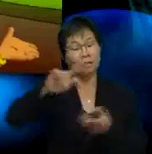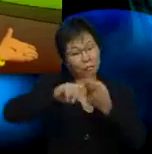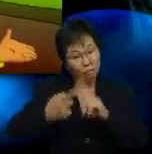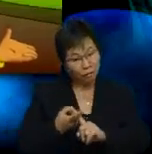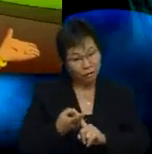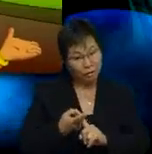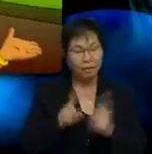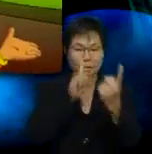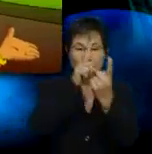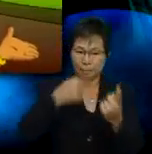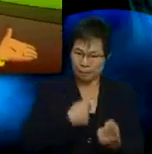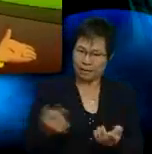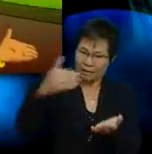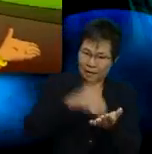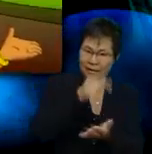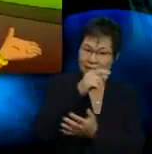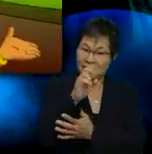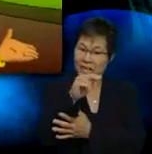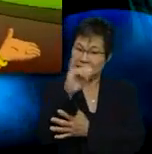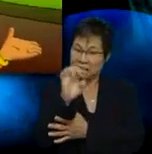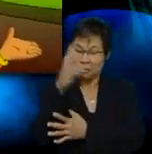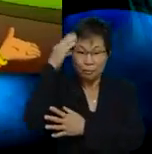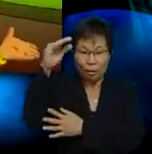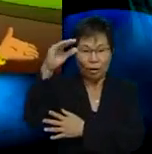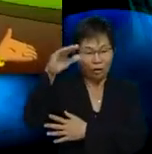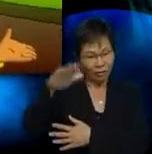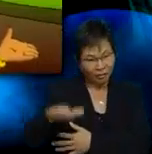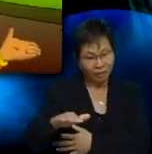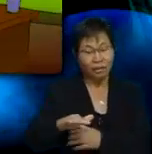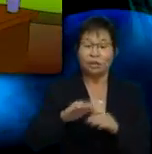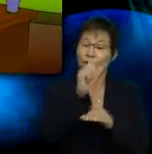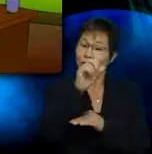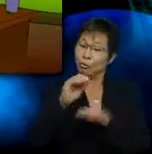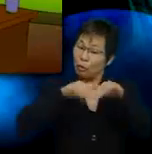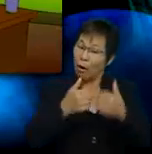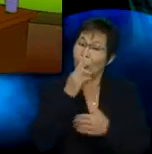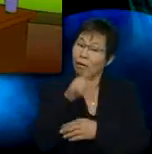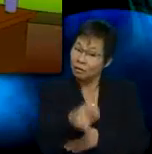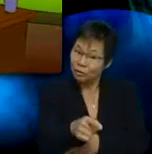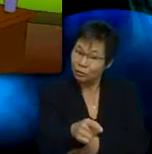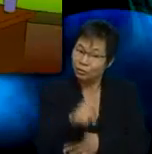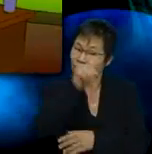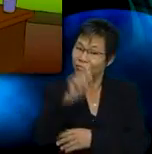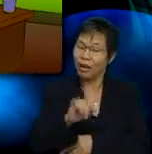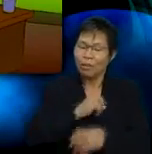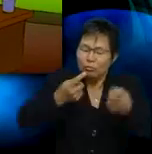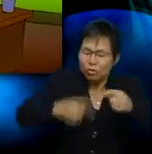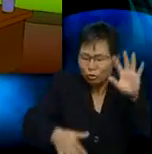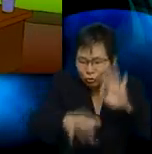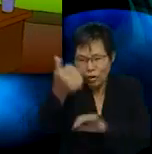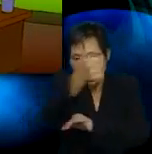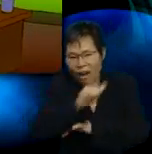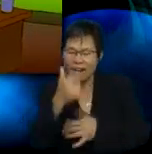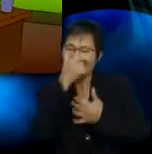Hi friends, meet me again, Genie boy. So, how are you? I'm trying to find out